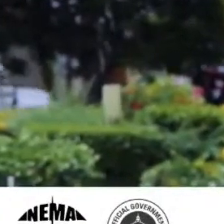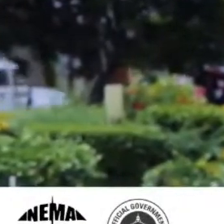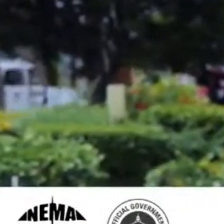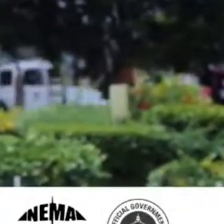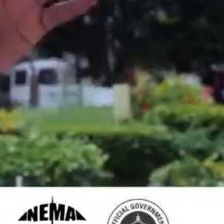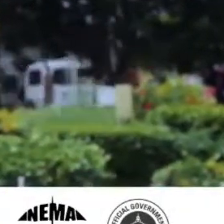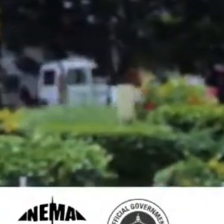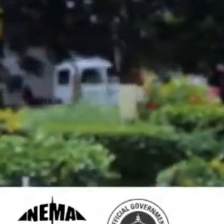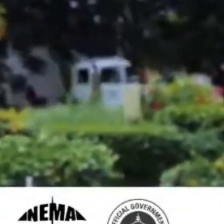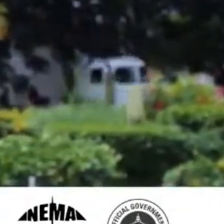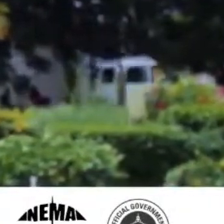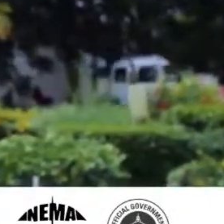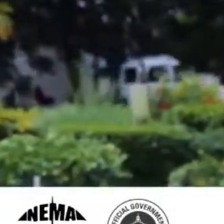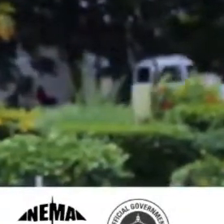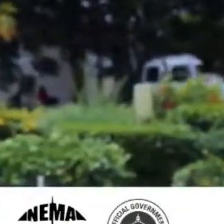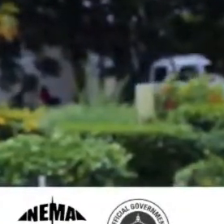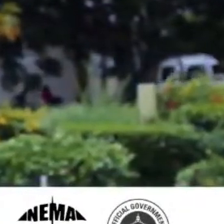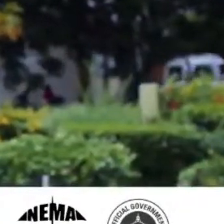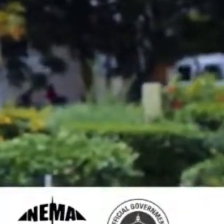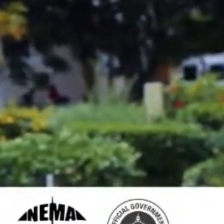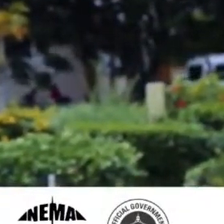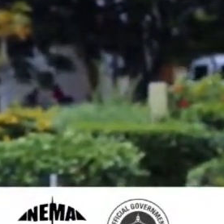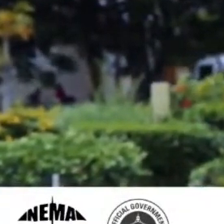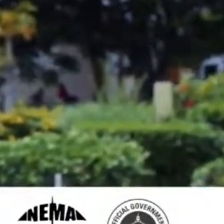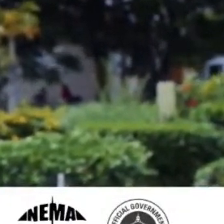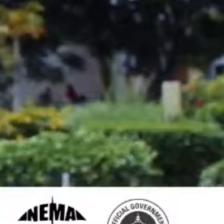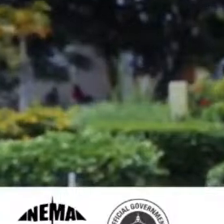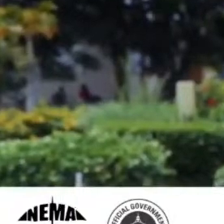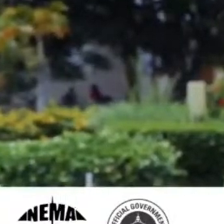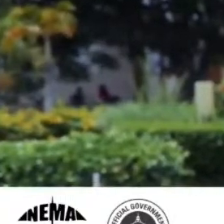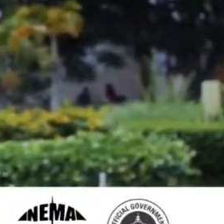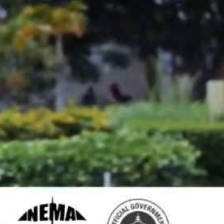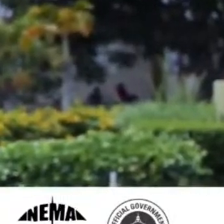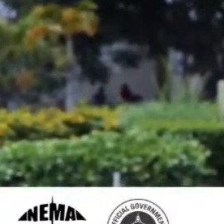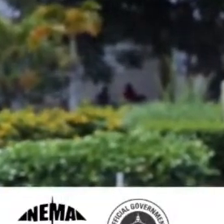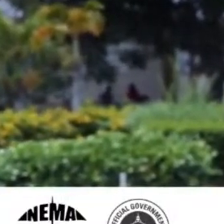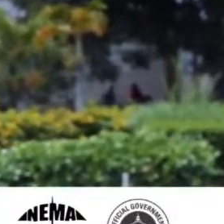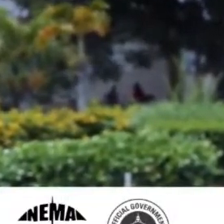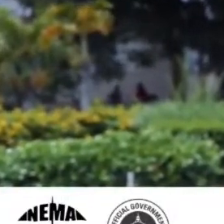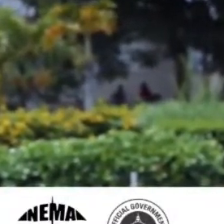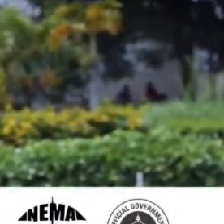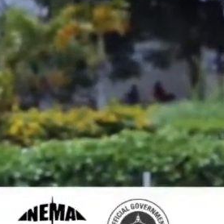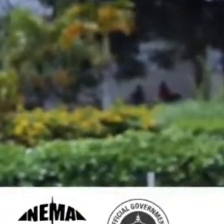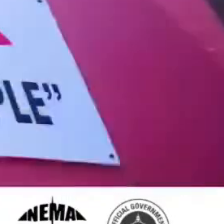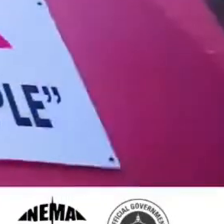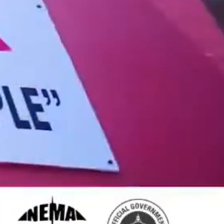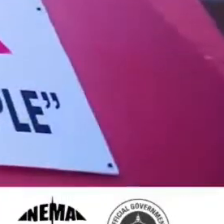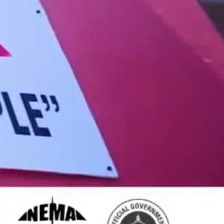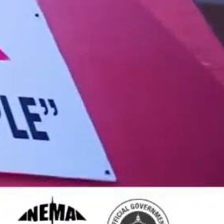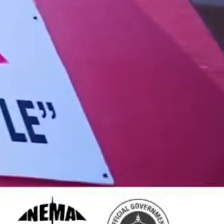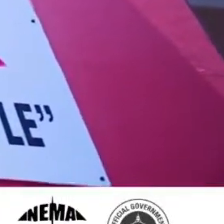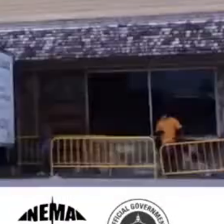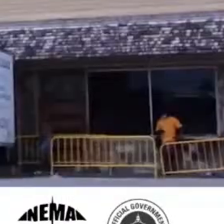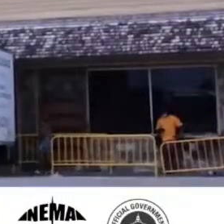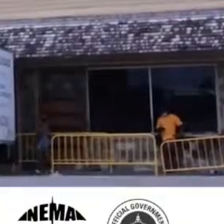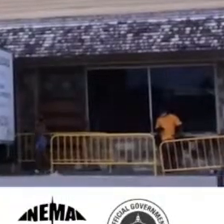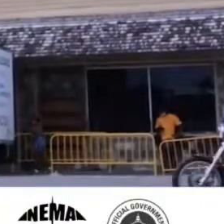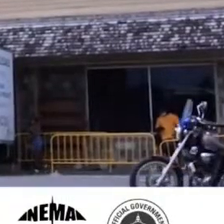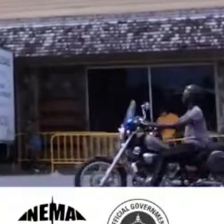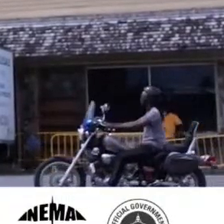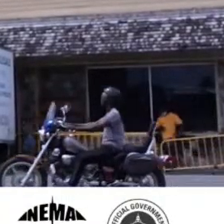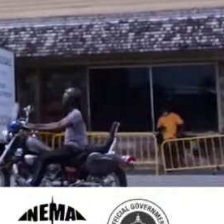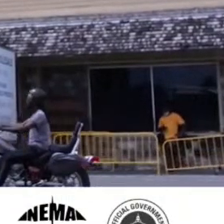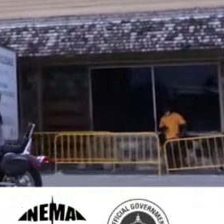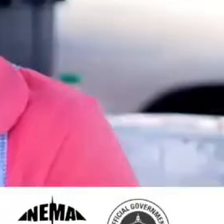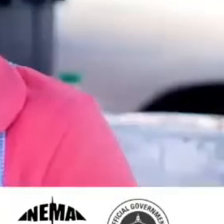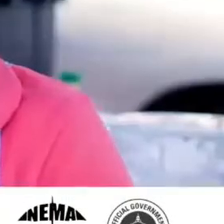come and cheat, and many people who are here from since 6, 7 o'clock in the morning, standing up waiting long, other people come in and excusing